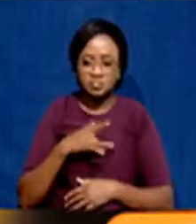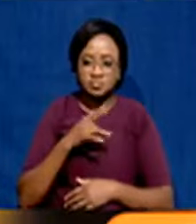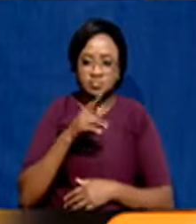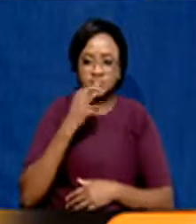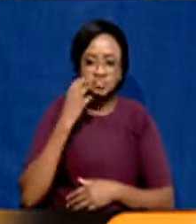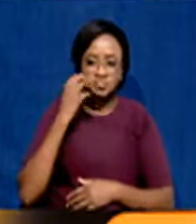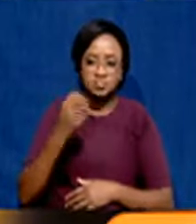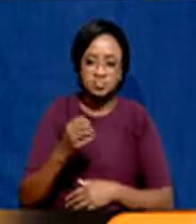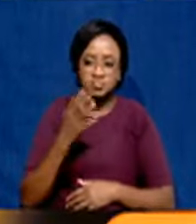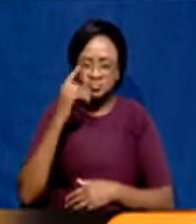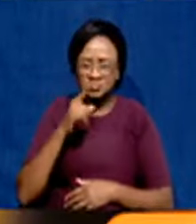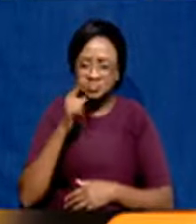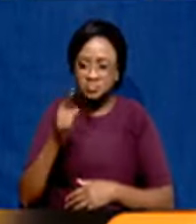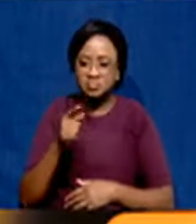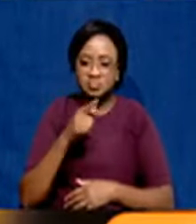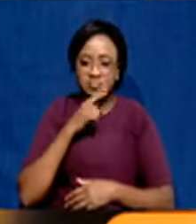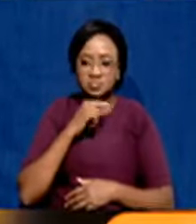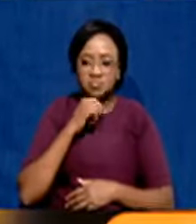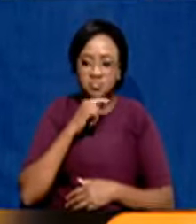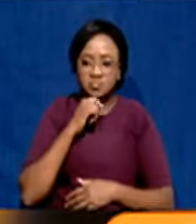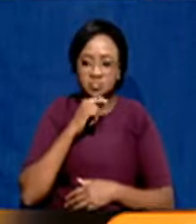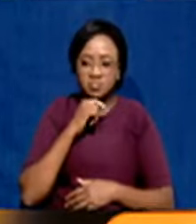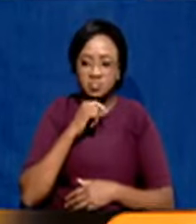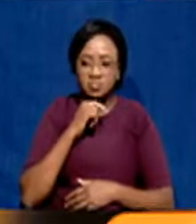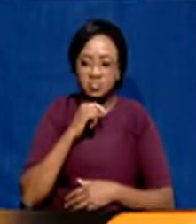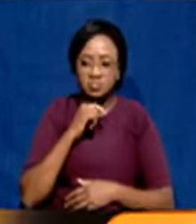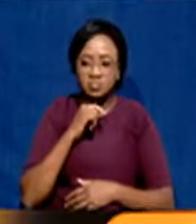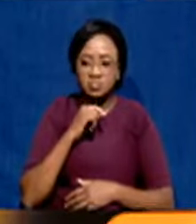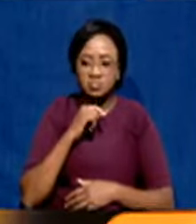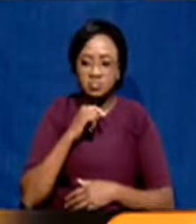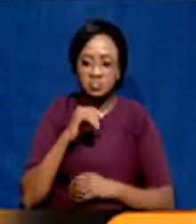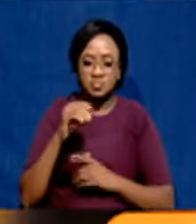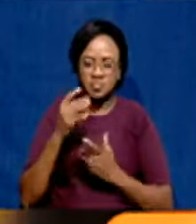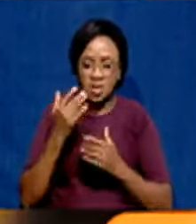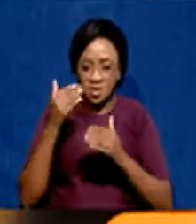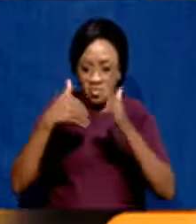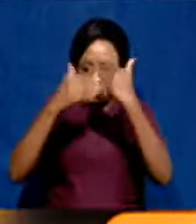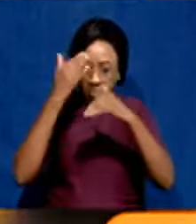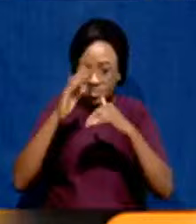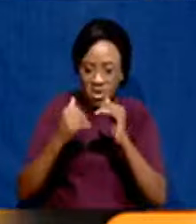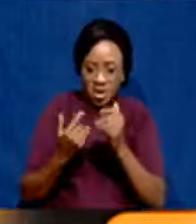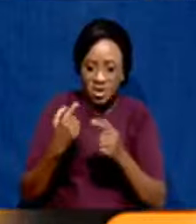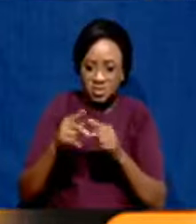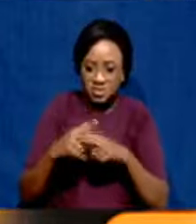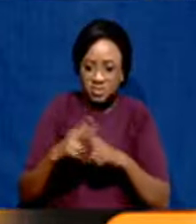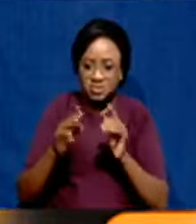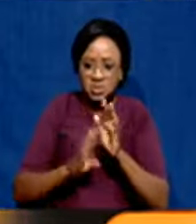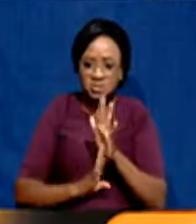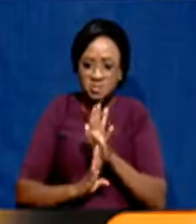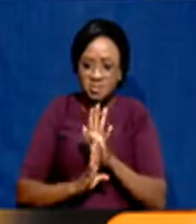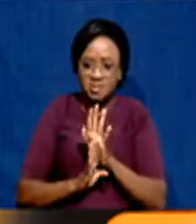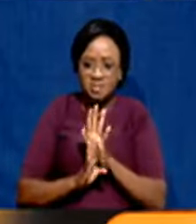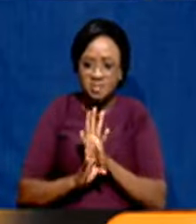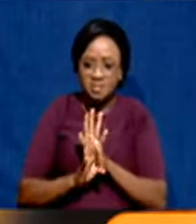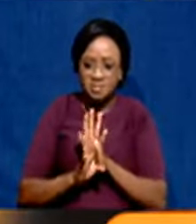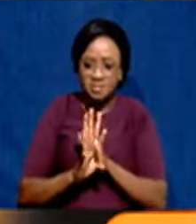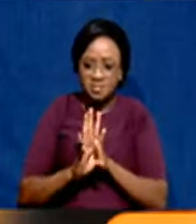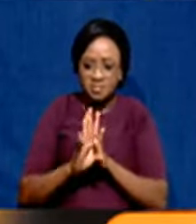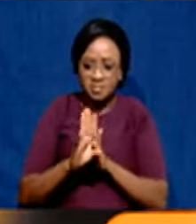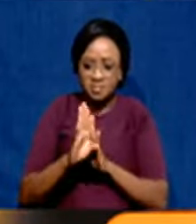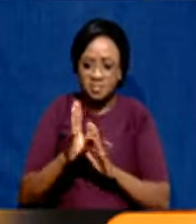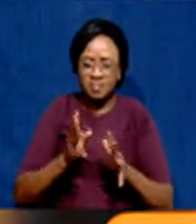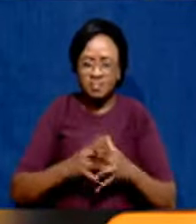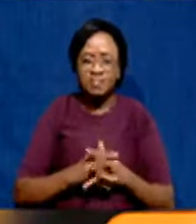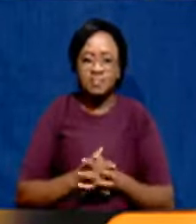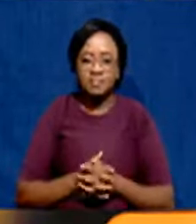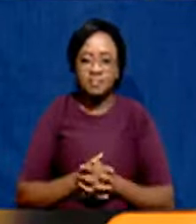was up. The direction of his career was just kwenda juu, but siku yake imefika. And you know, we say